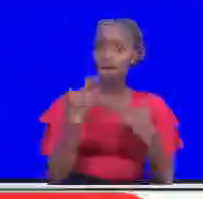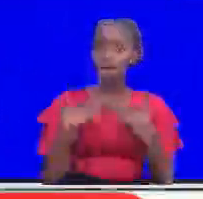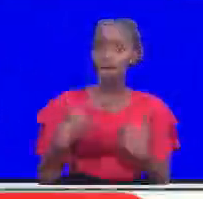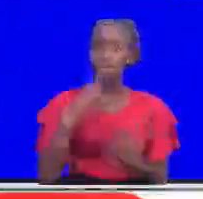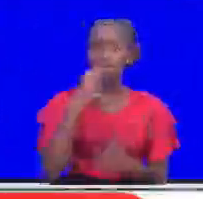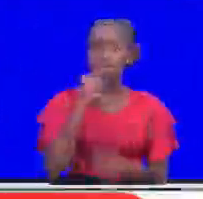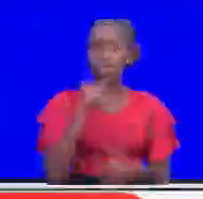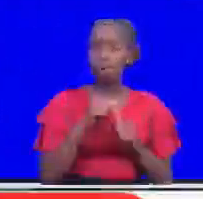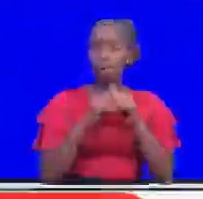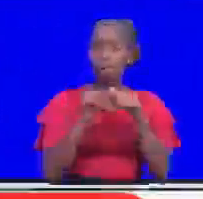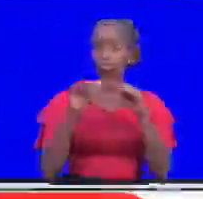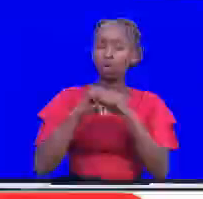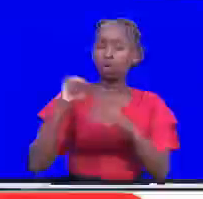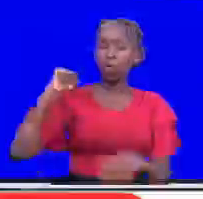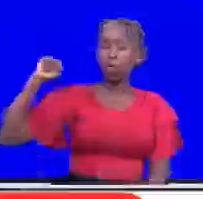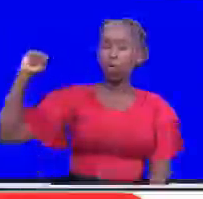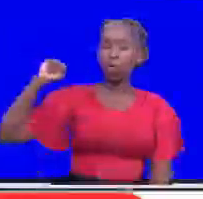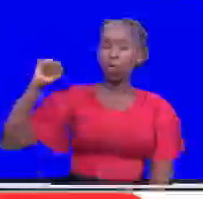the country.